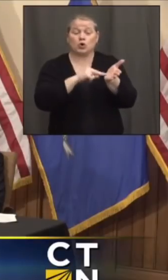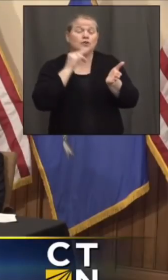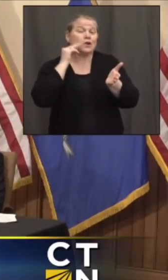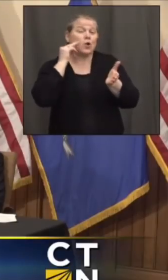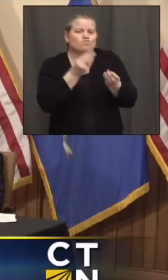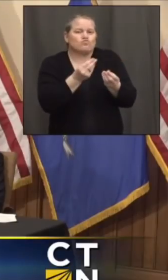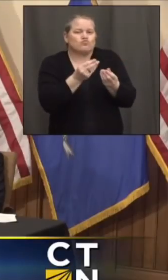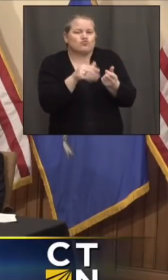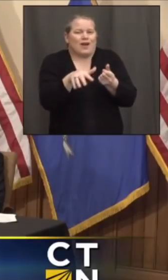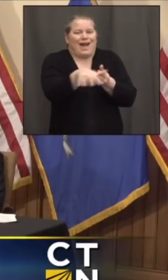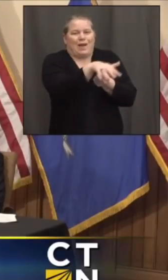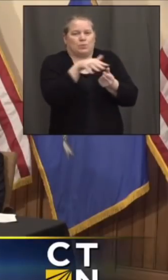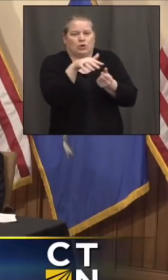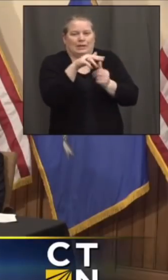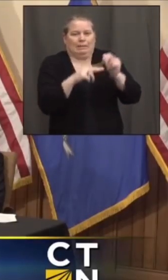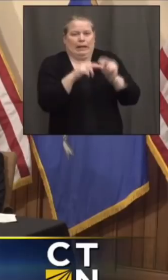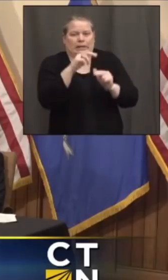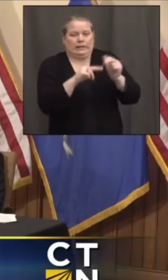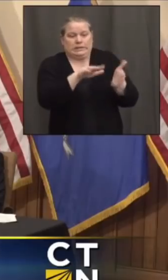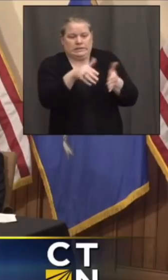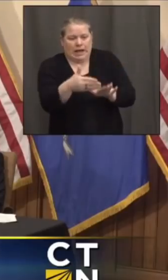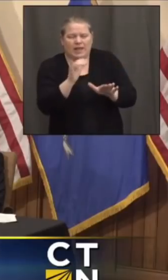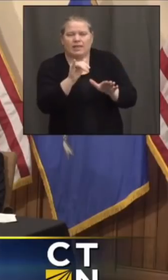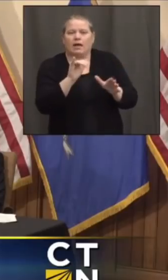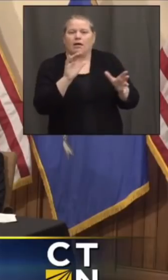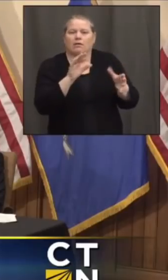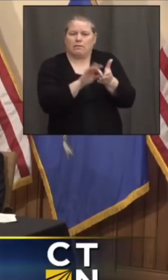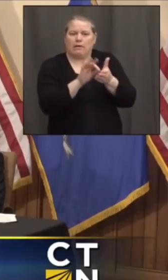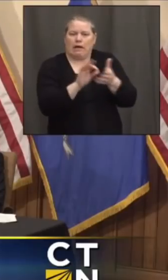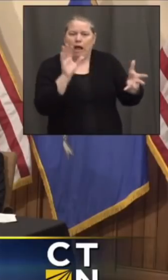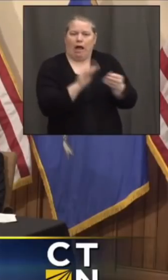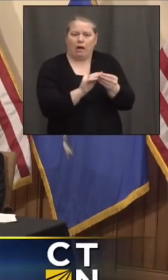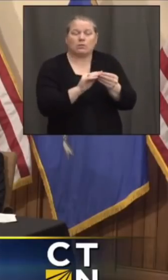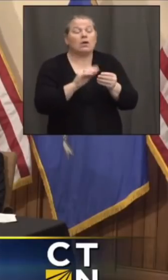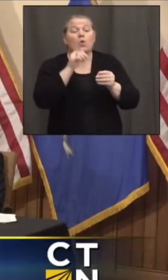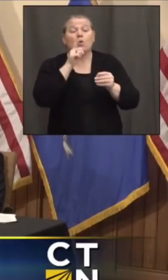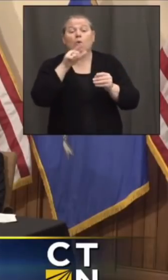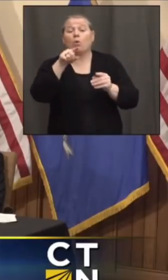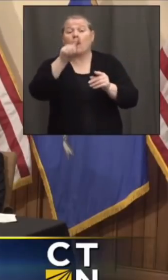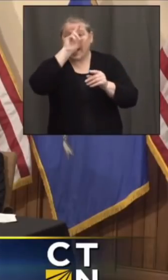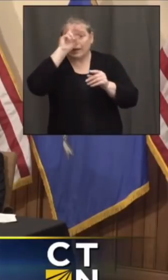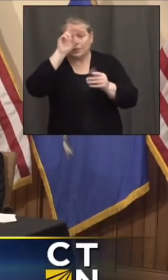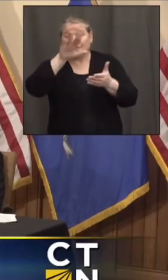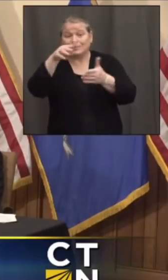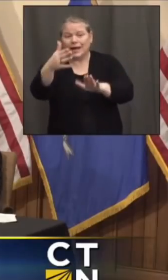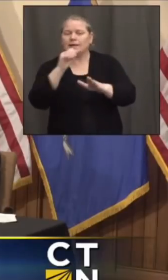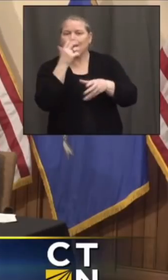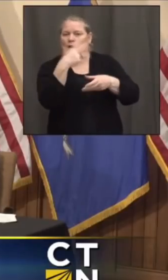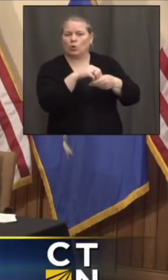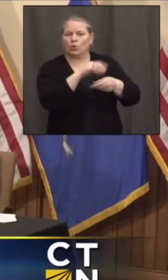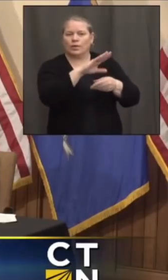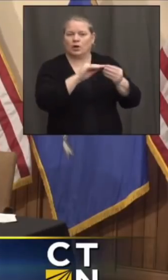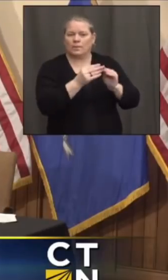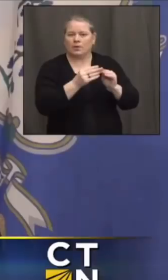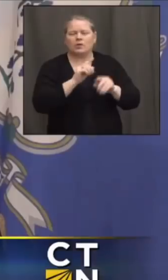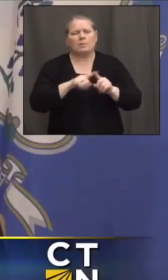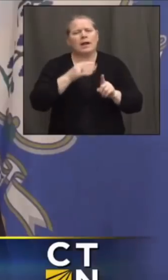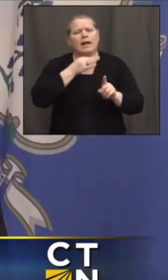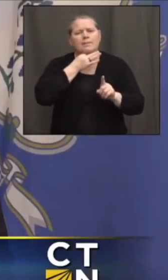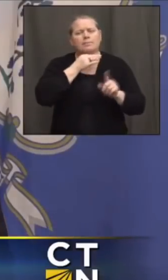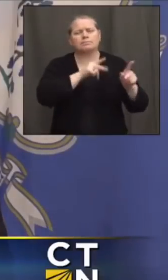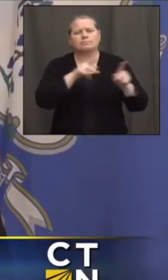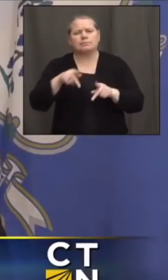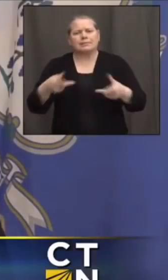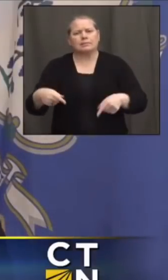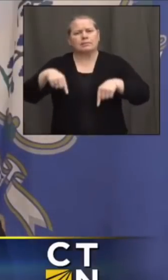just wondering, at this point in the pandemic, how accurate are our death counts in Connecticut? I think in